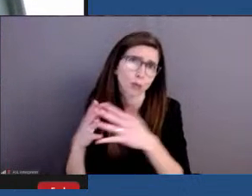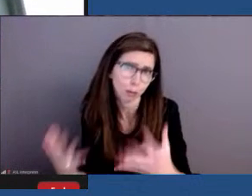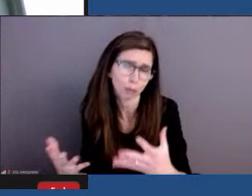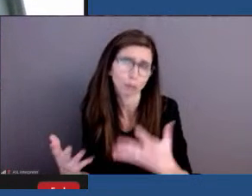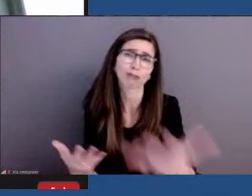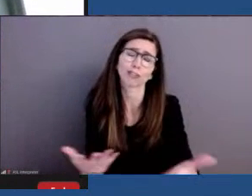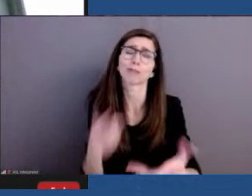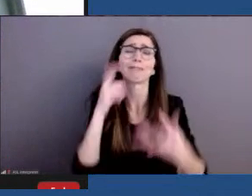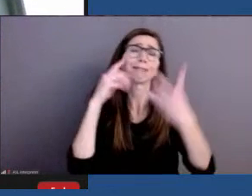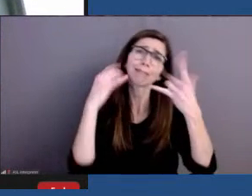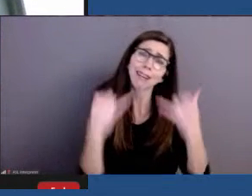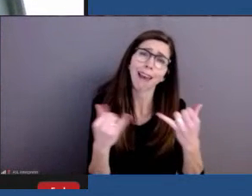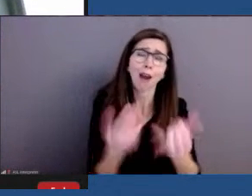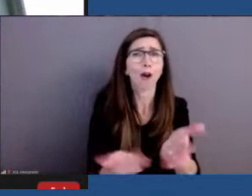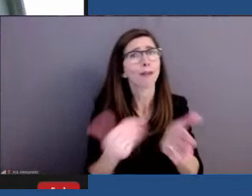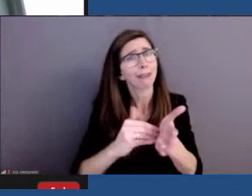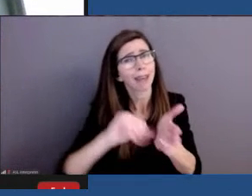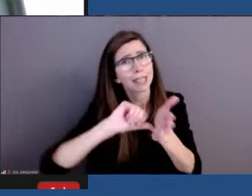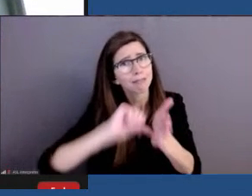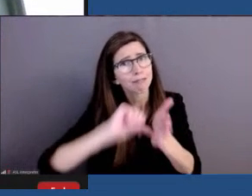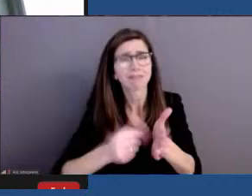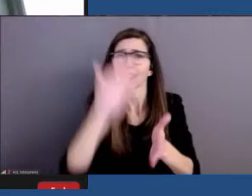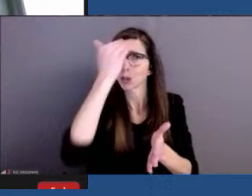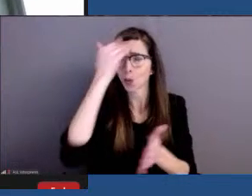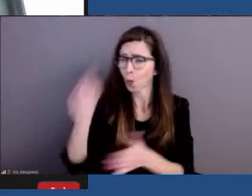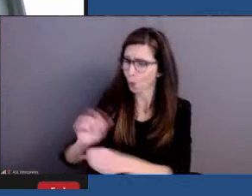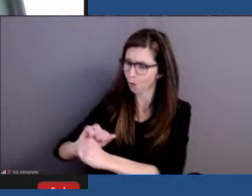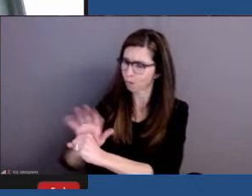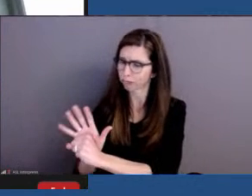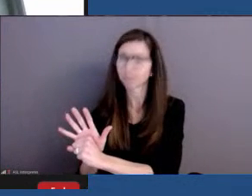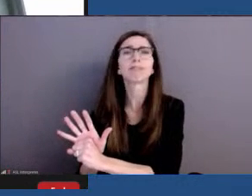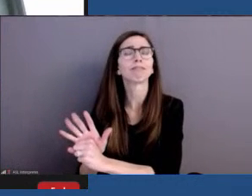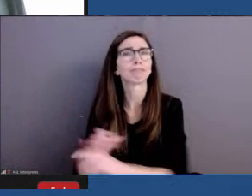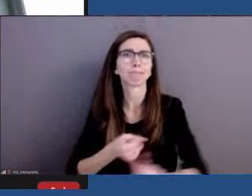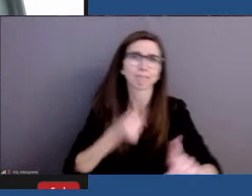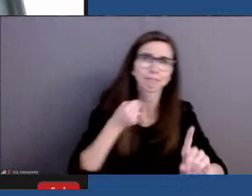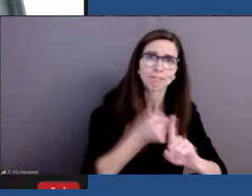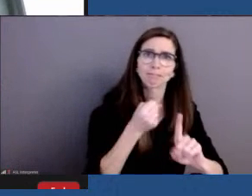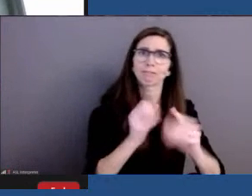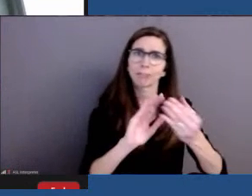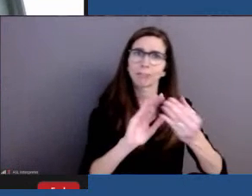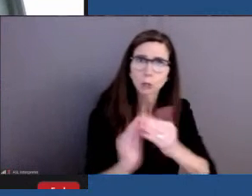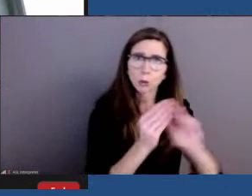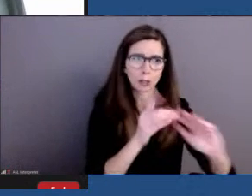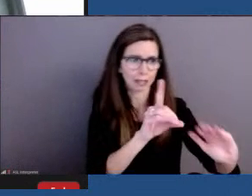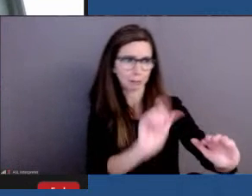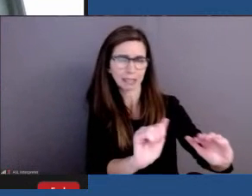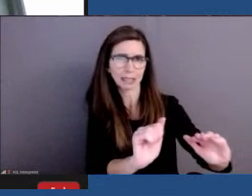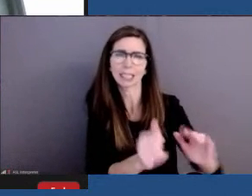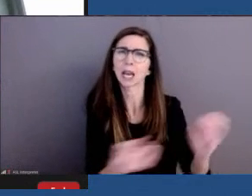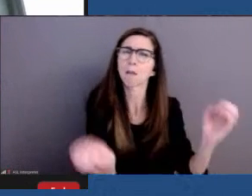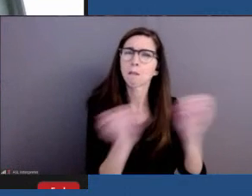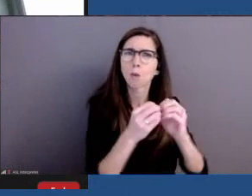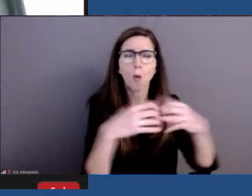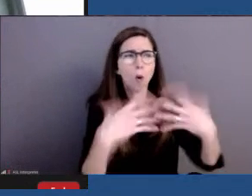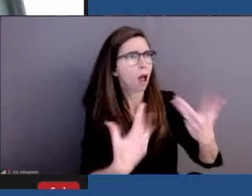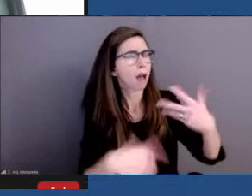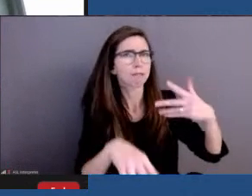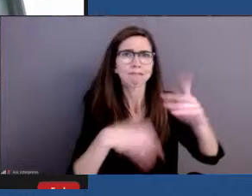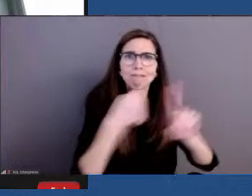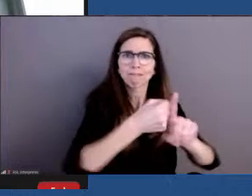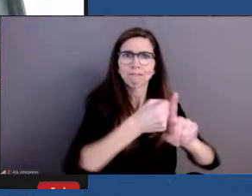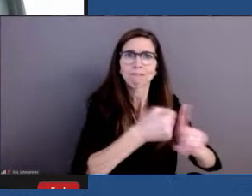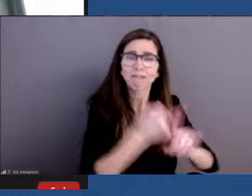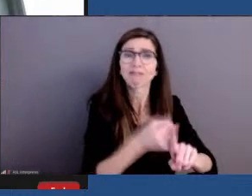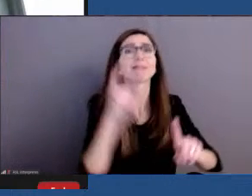on unique challenges for persons with disabilities. To ensure emergency information accessible for all, we've been providing American Sign Language and Langue